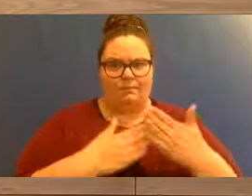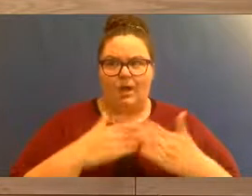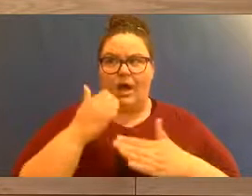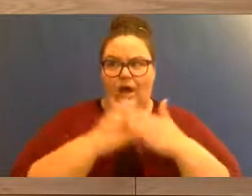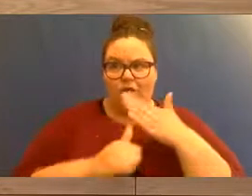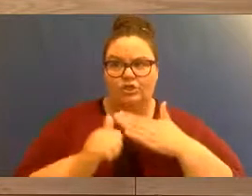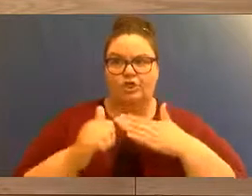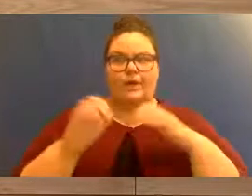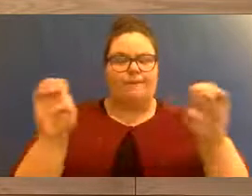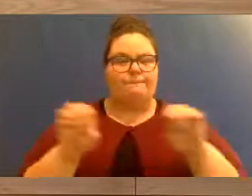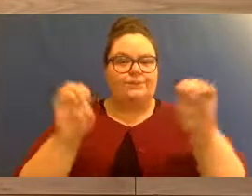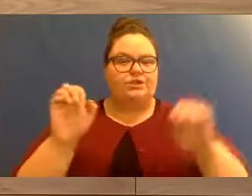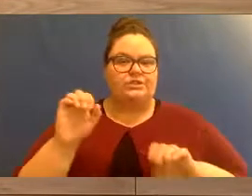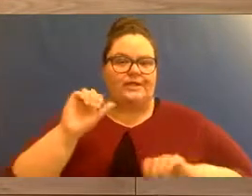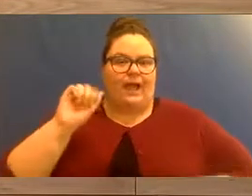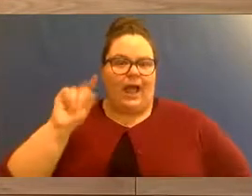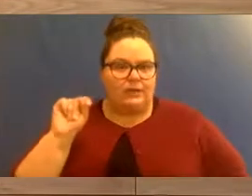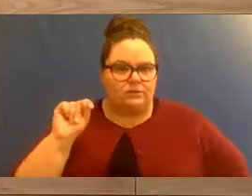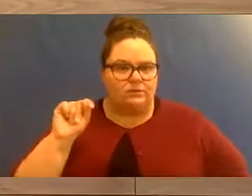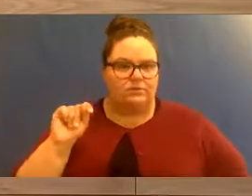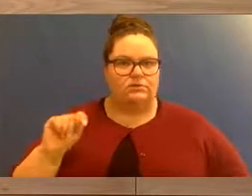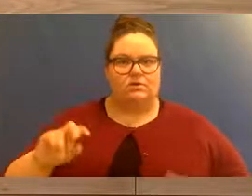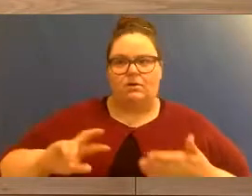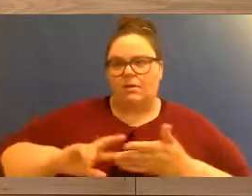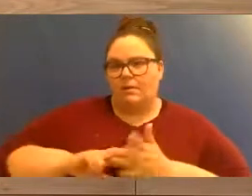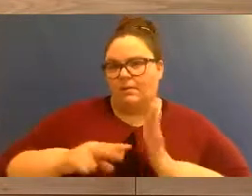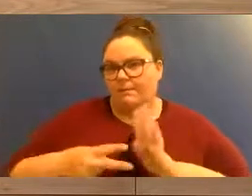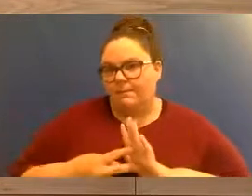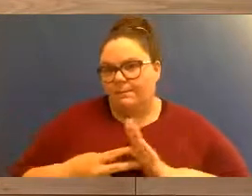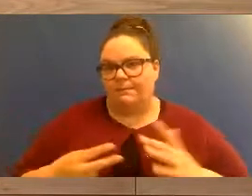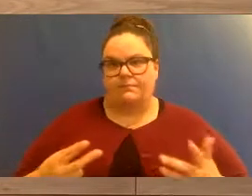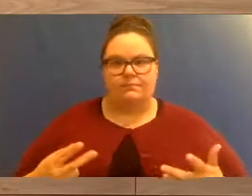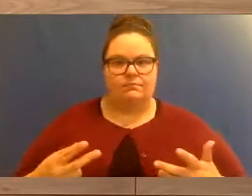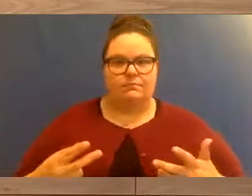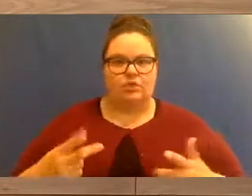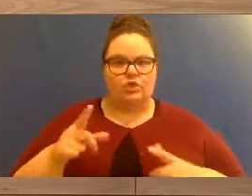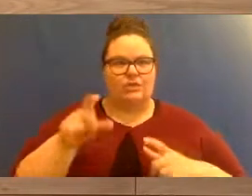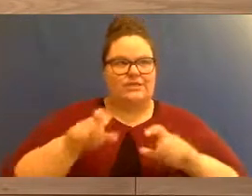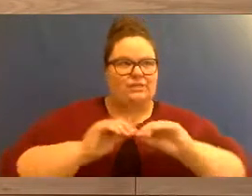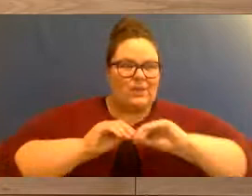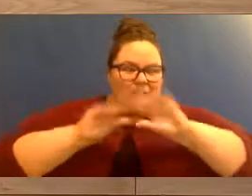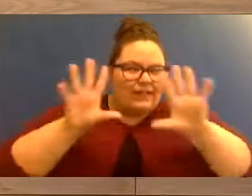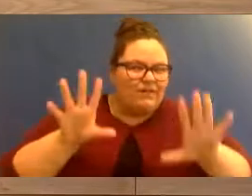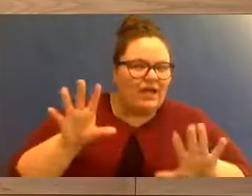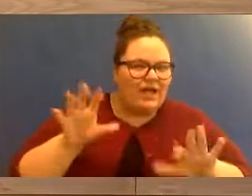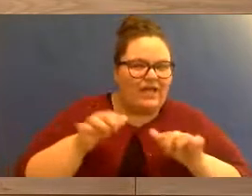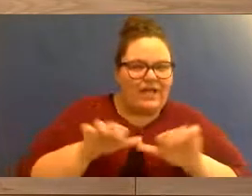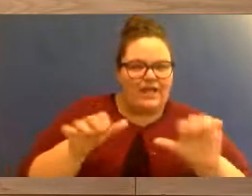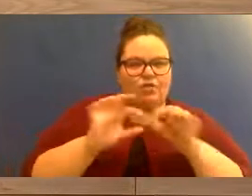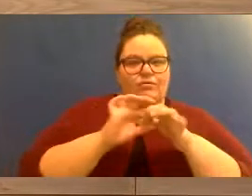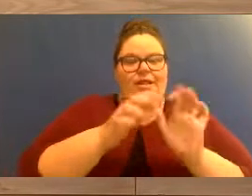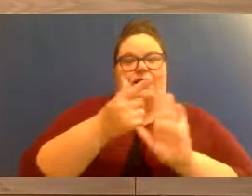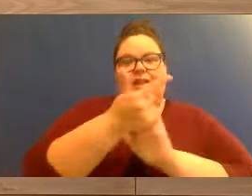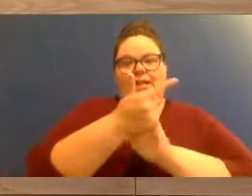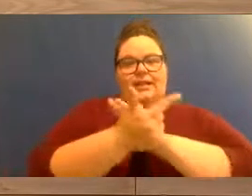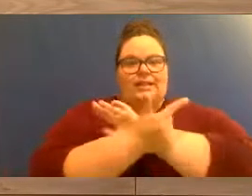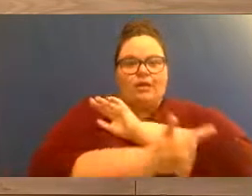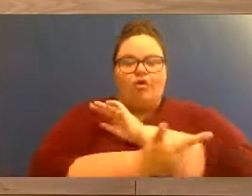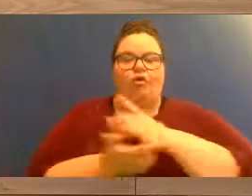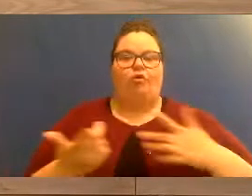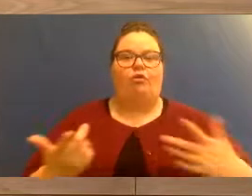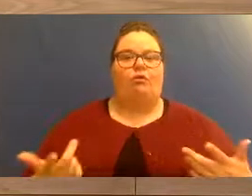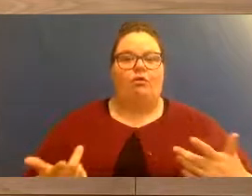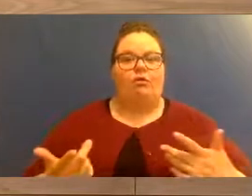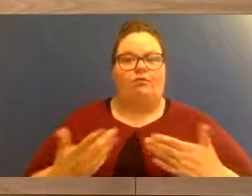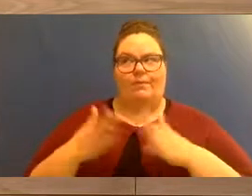order. So just wondering if there's anything that maybe that you would like to see clarified legally or in the Public Health Act that